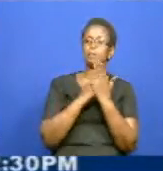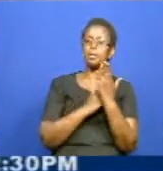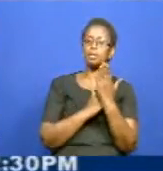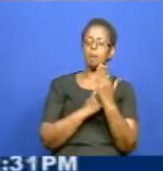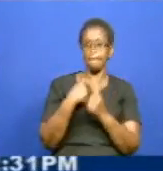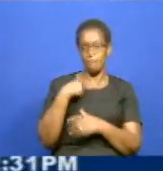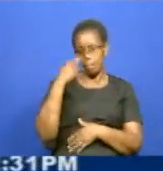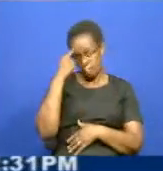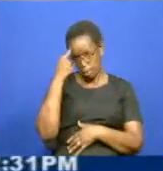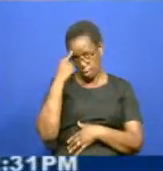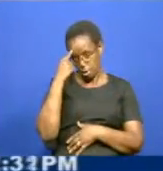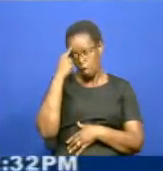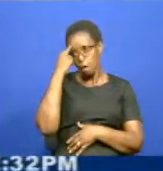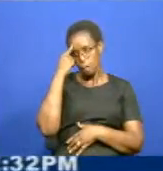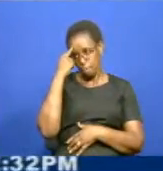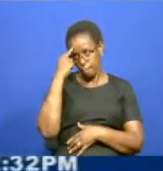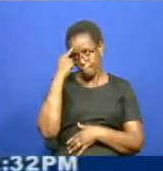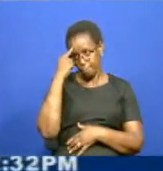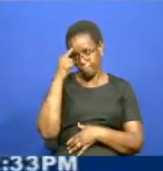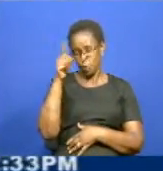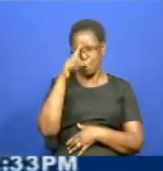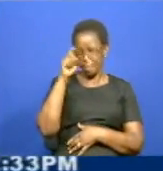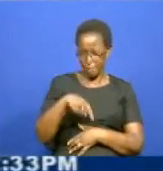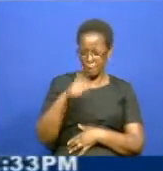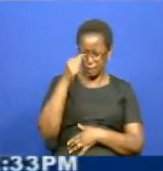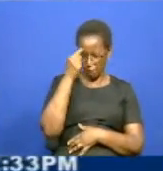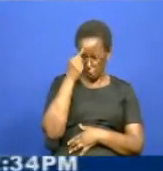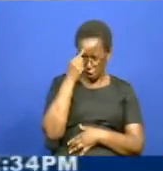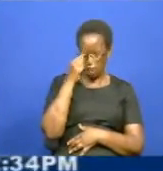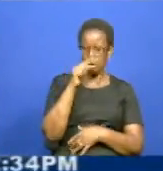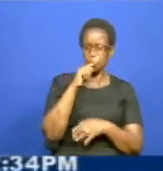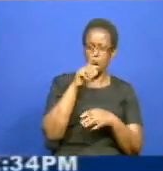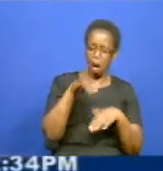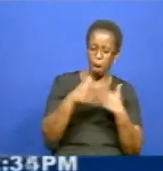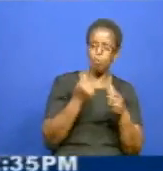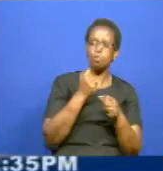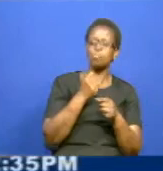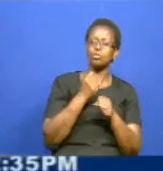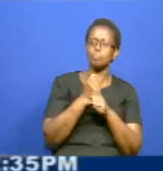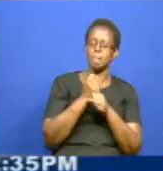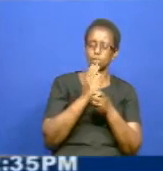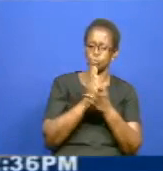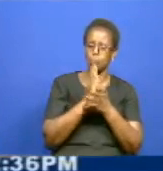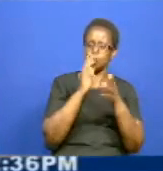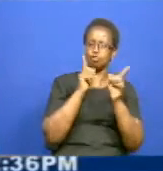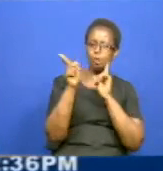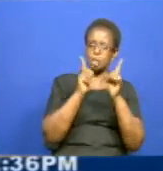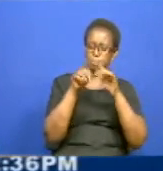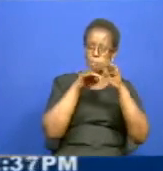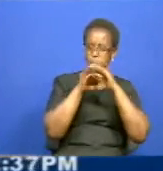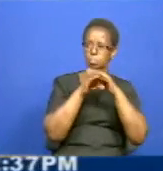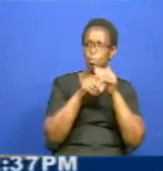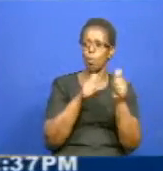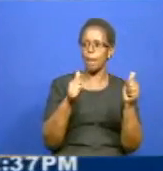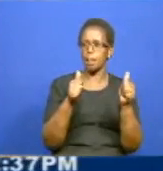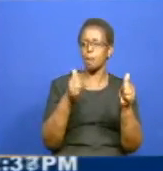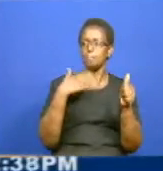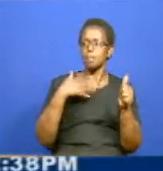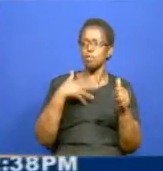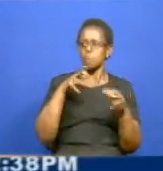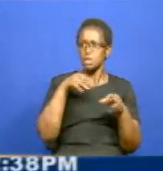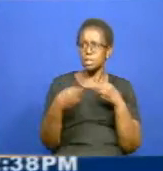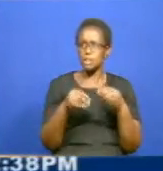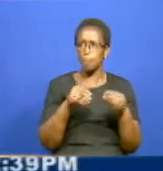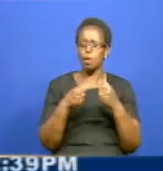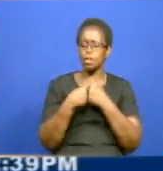for us to start thinking about accessible tourism. Mr. Speaker, persons with disabilities face great challenges whenever they